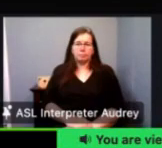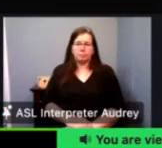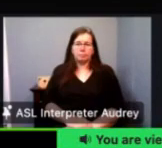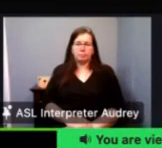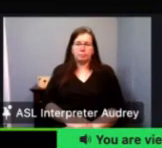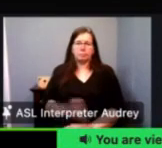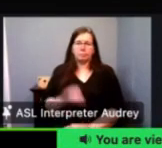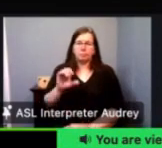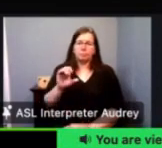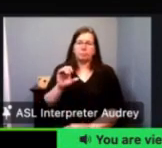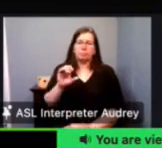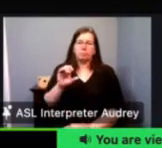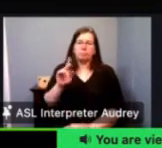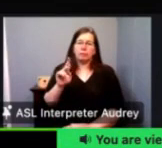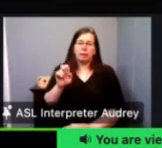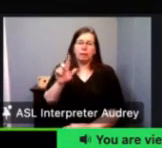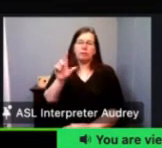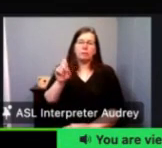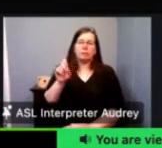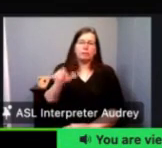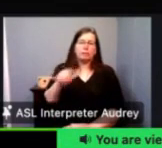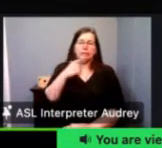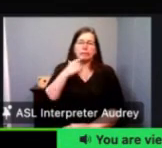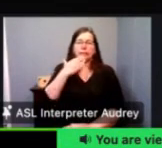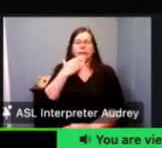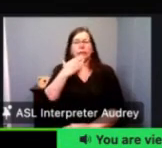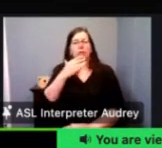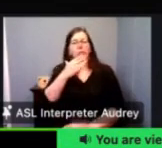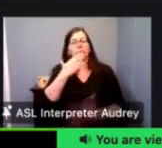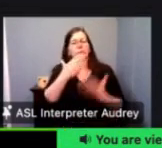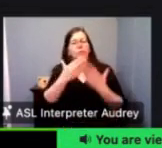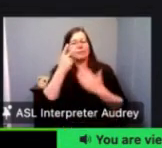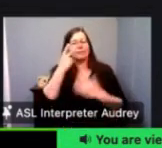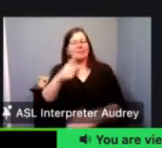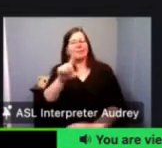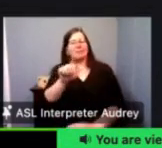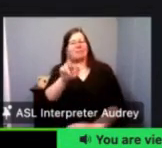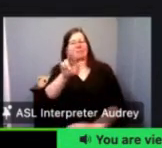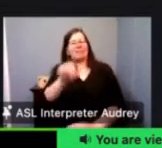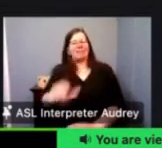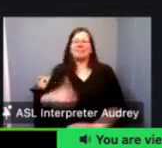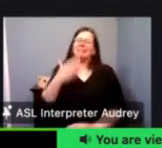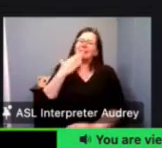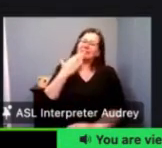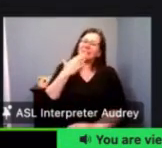Kelsey said, thanks very much. Good to see you, Laura. You too, Kelsey.